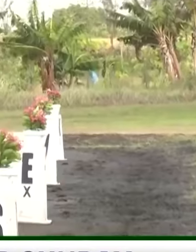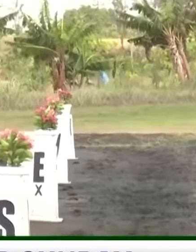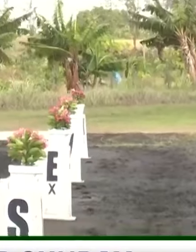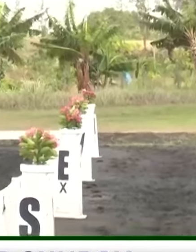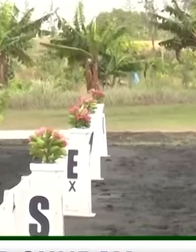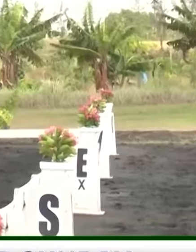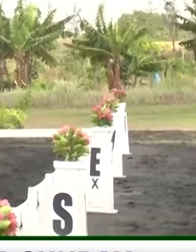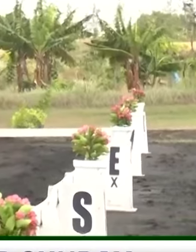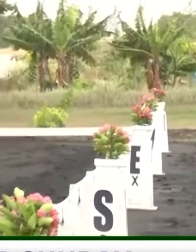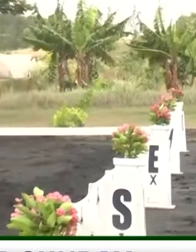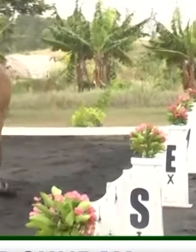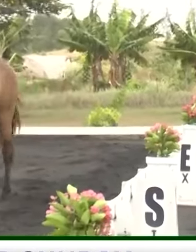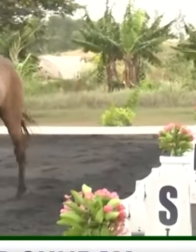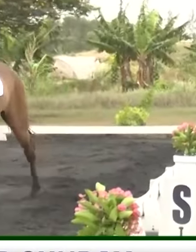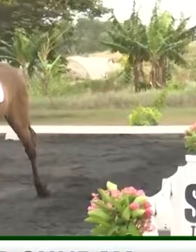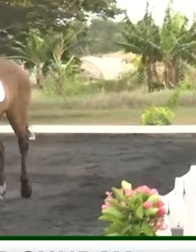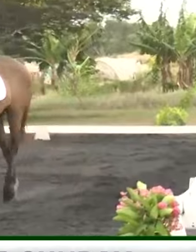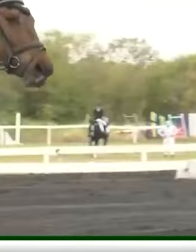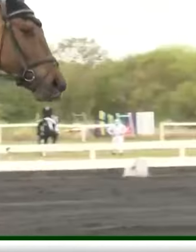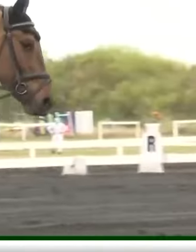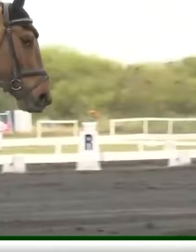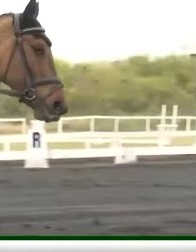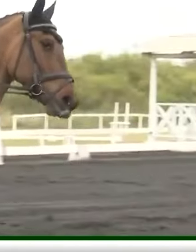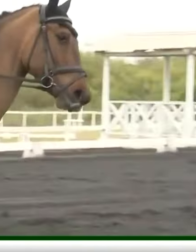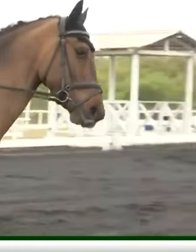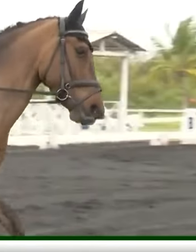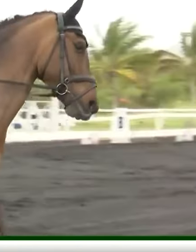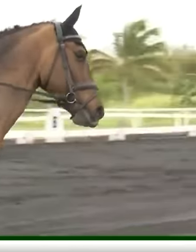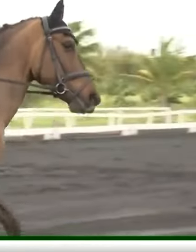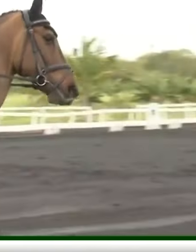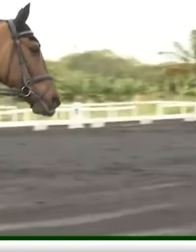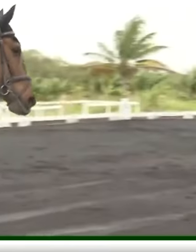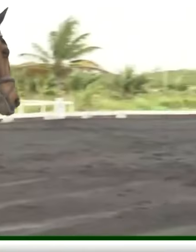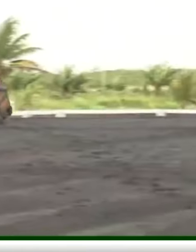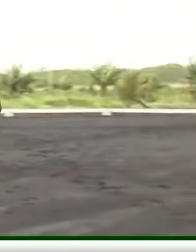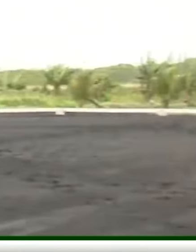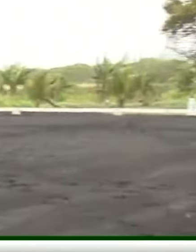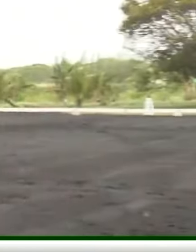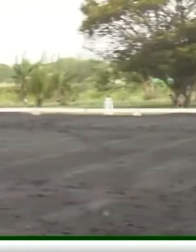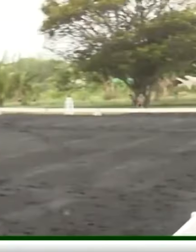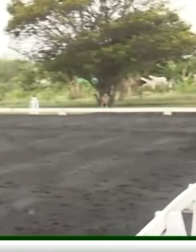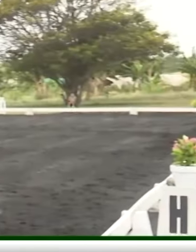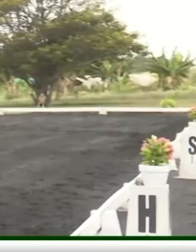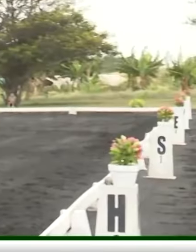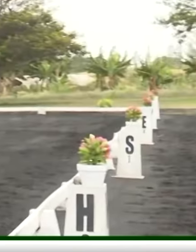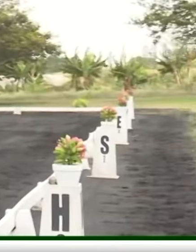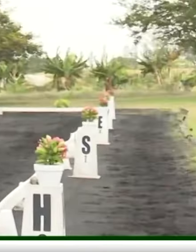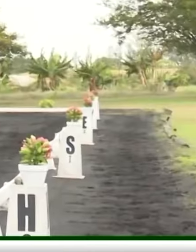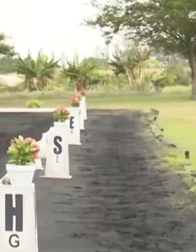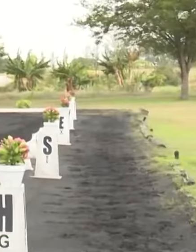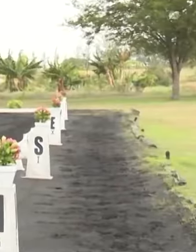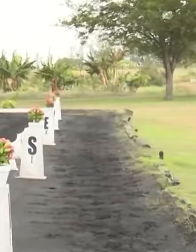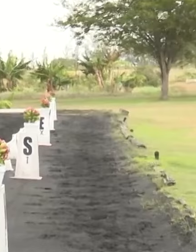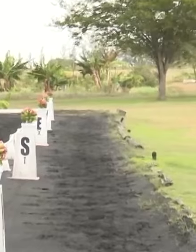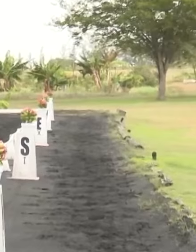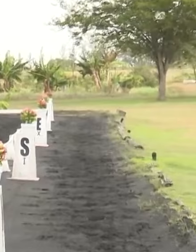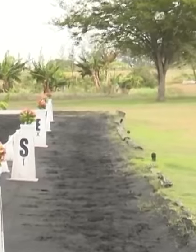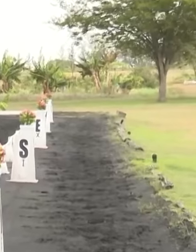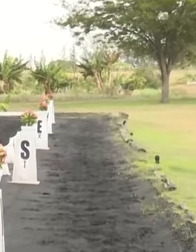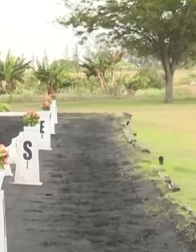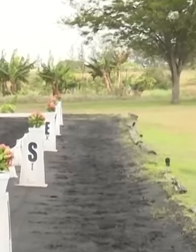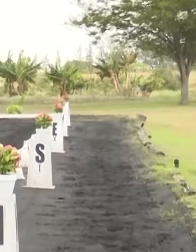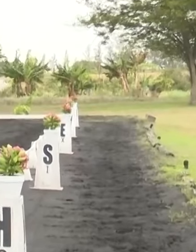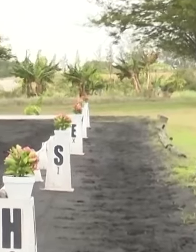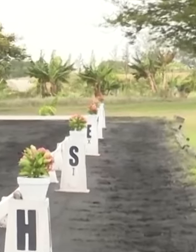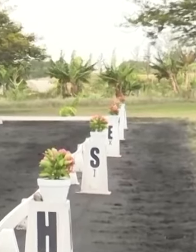9 teams which train at Big C Stables under the guidance of Diana Clark and Sarah Jones are expected to compete in the Group C